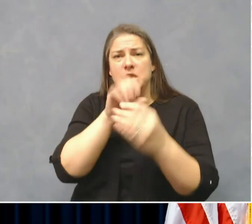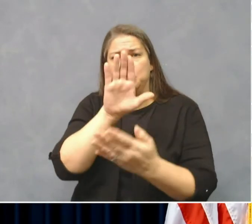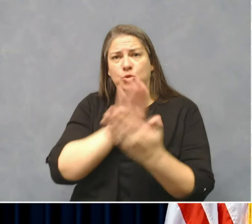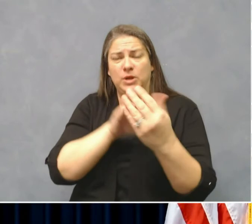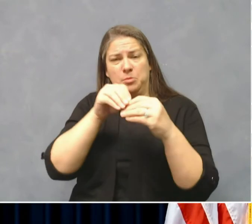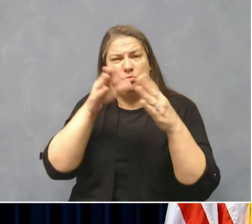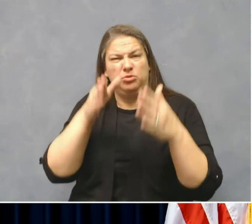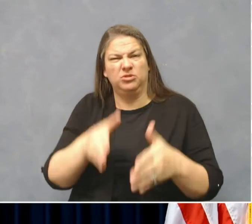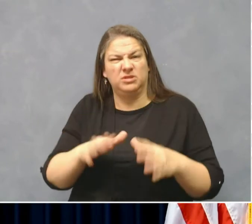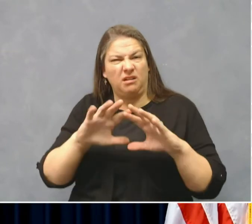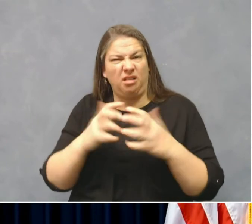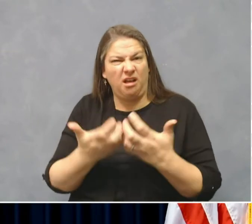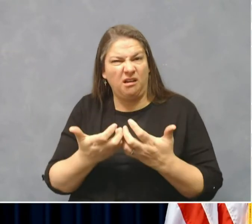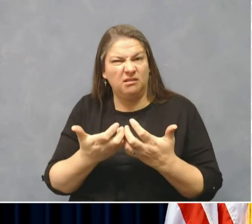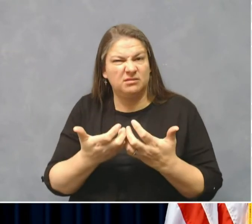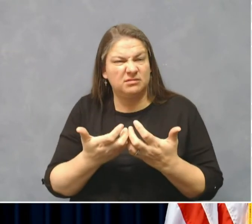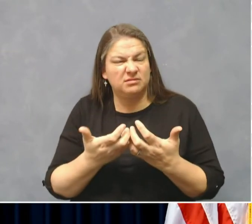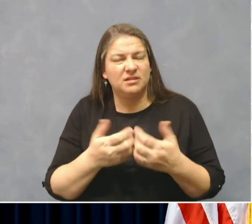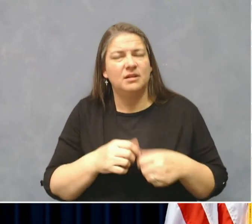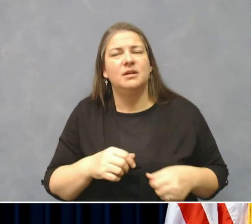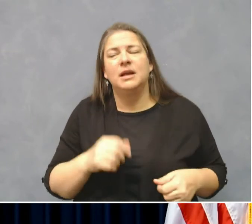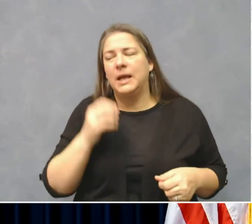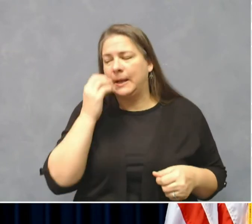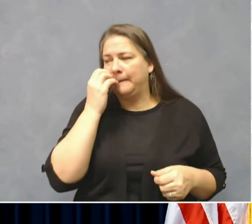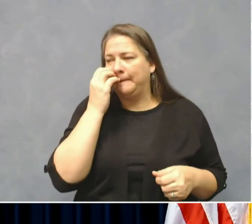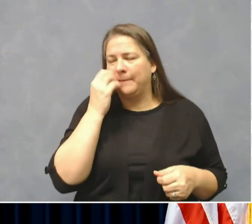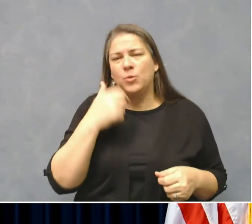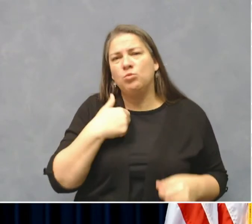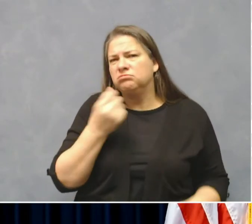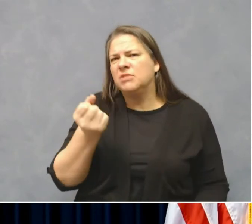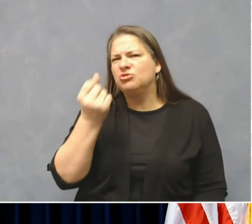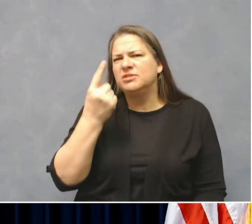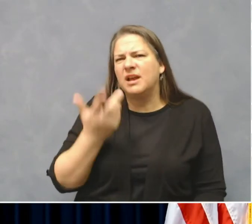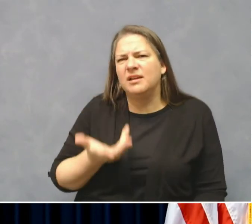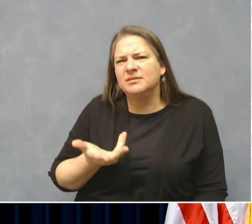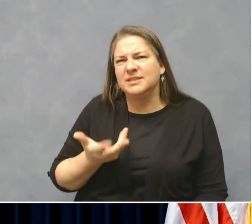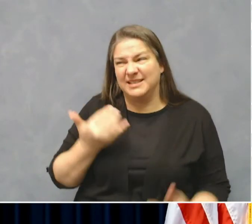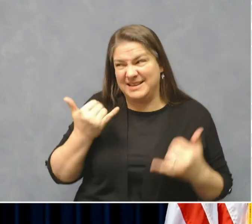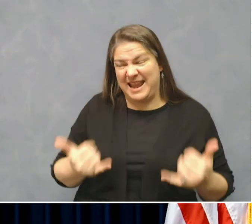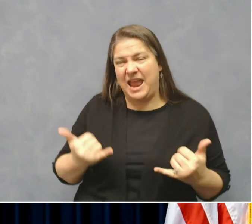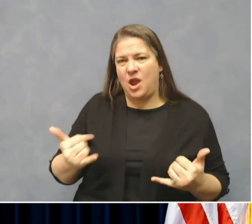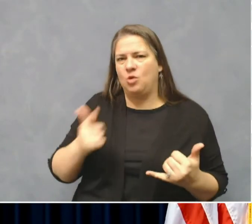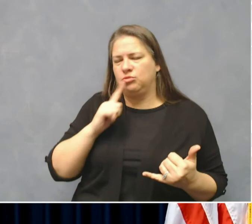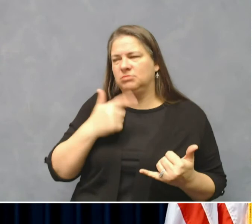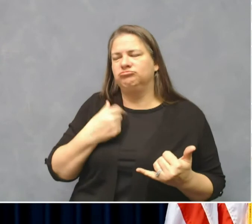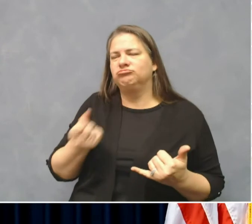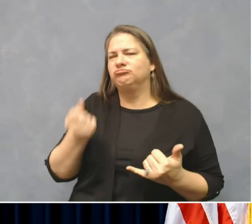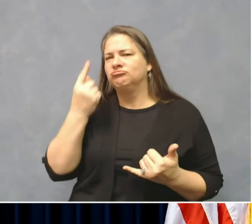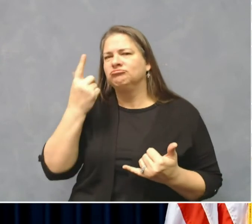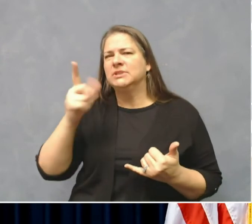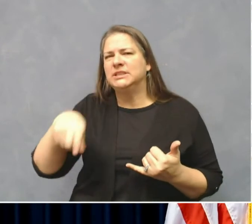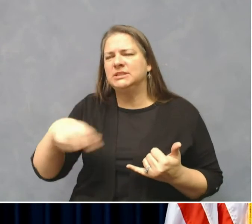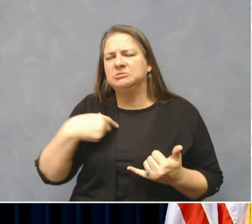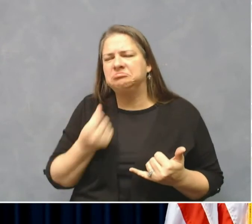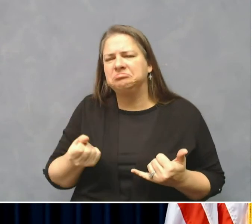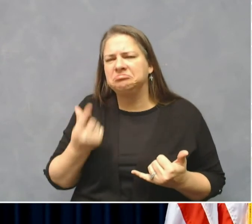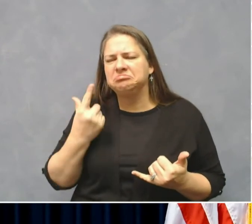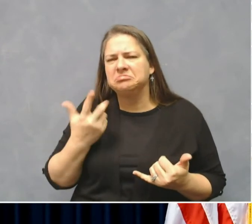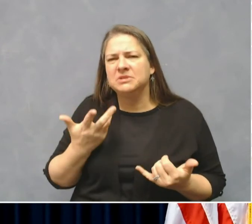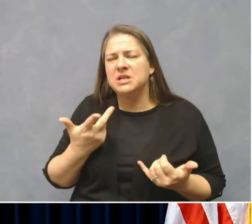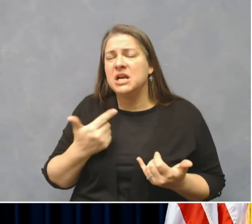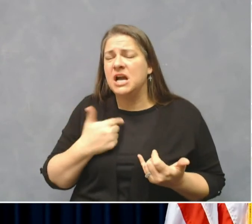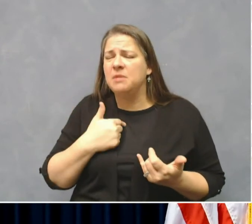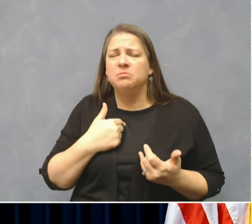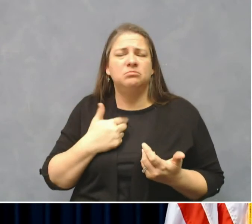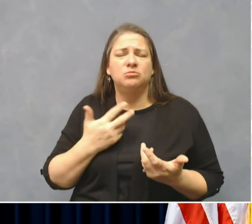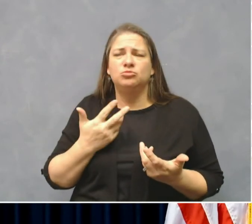we certainly understand it on a more visceral level now. So I will tell you, I am in strong favor